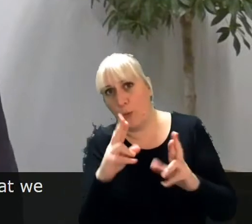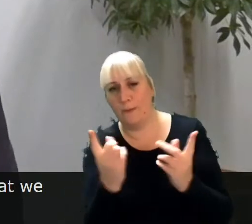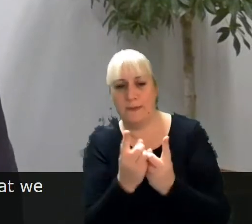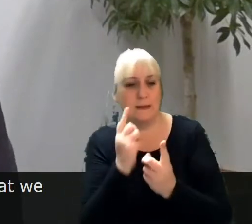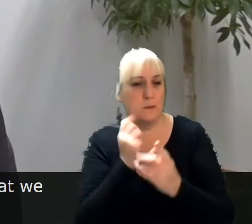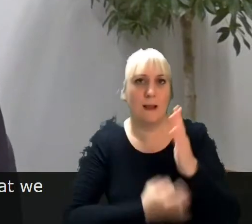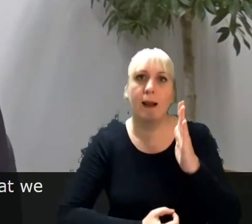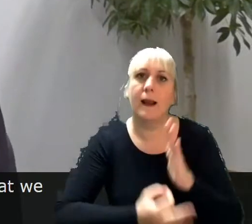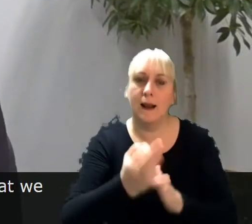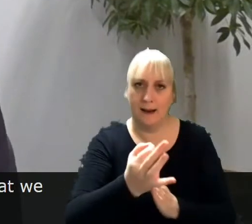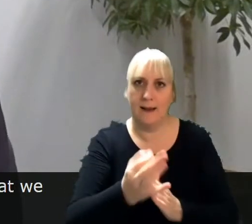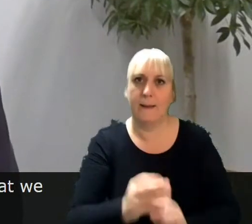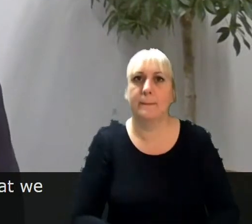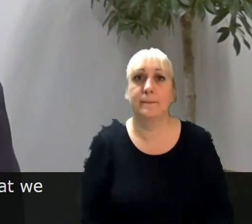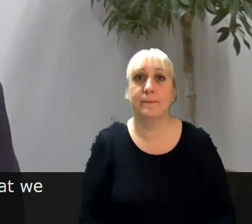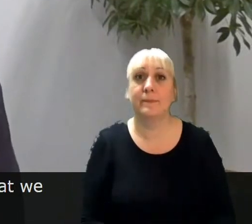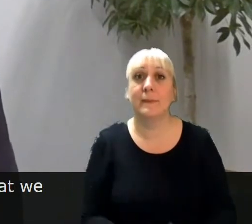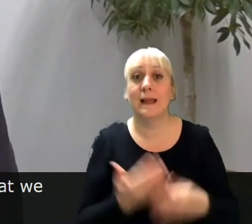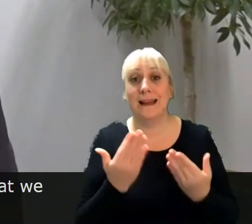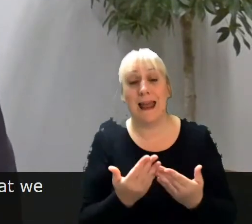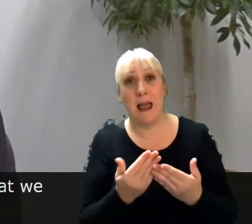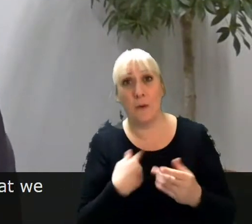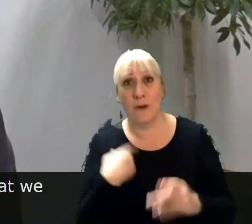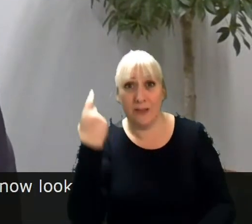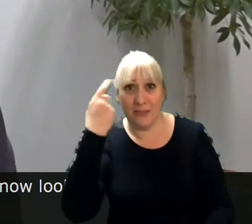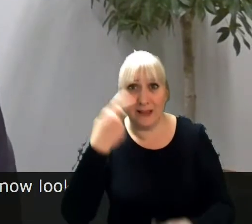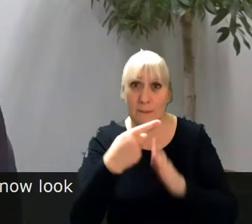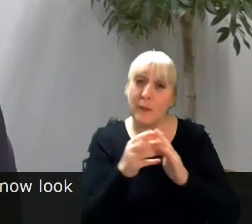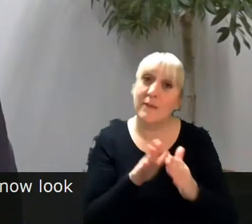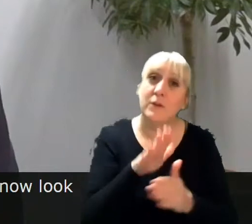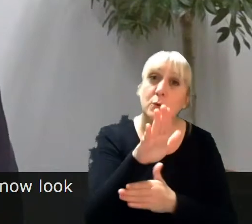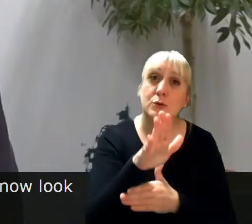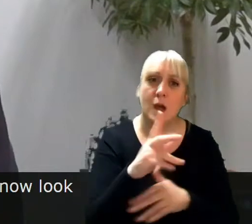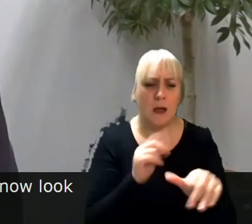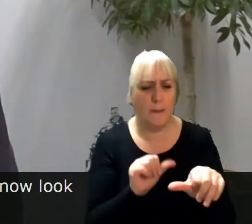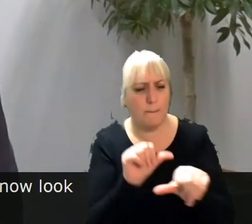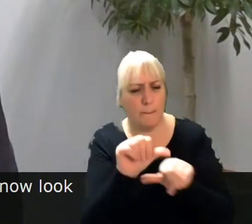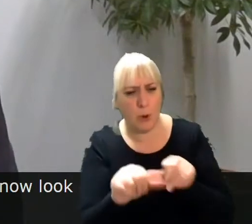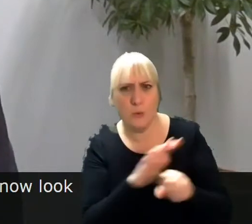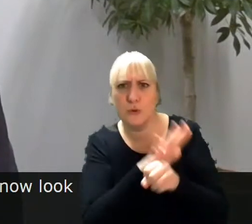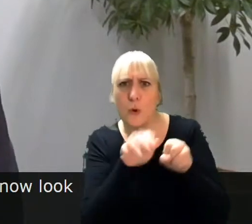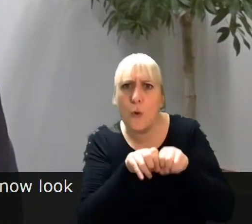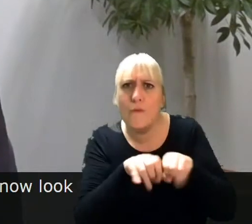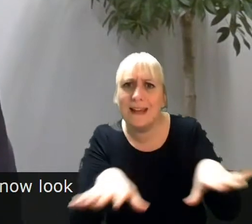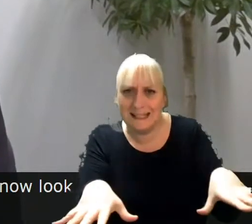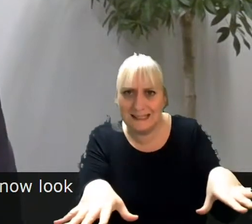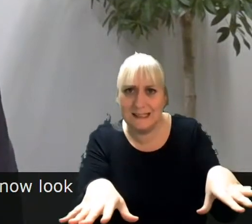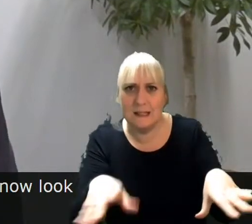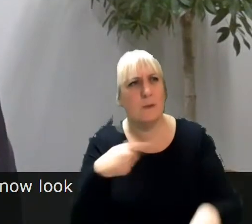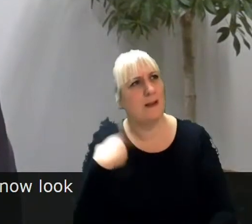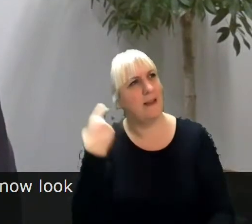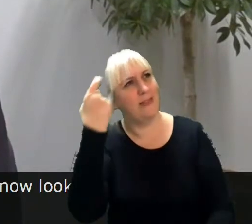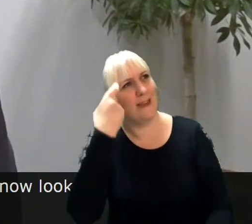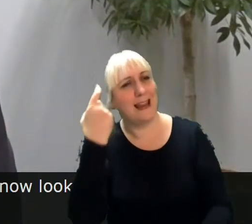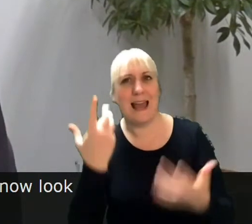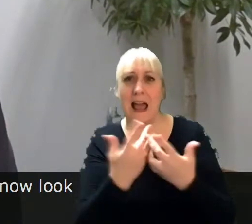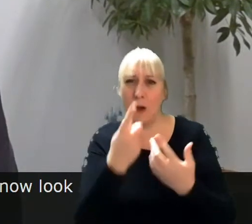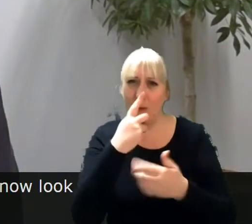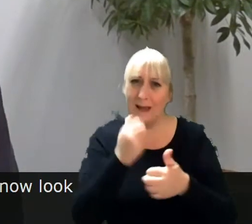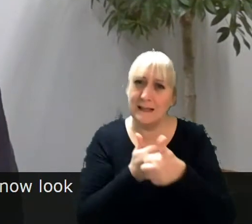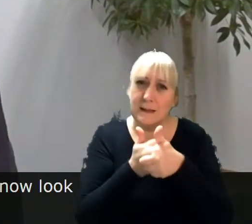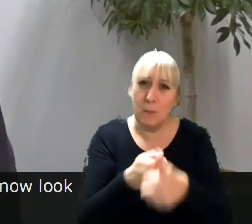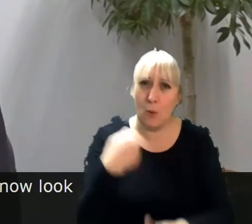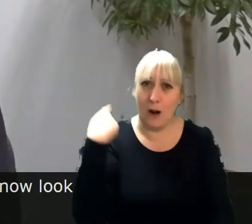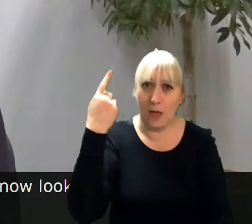future and a post-COVID world, we're working more and more on how we can support Londoners out of the